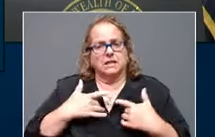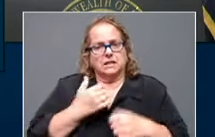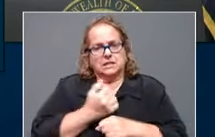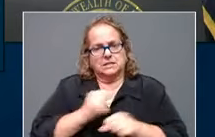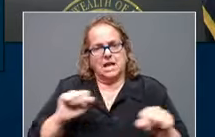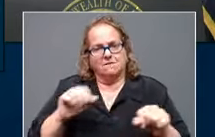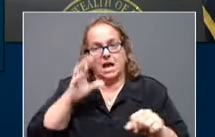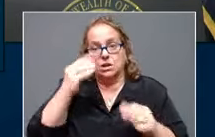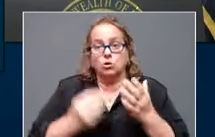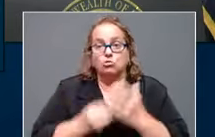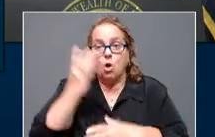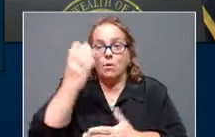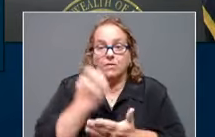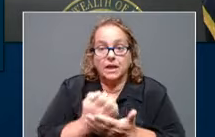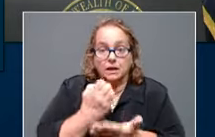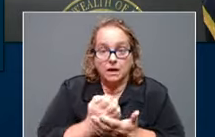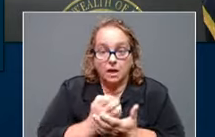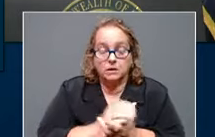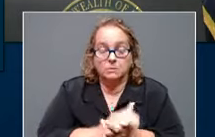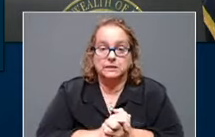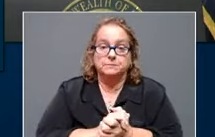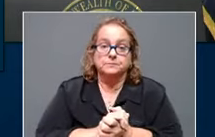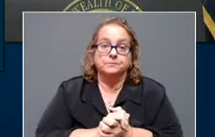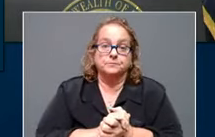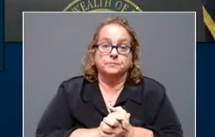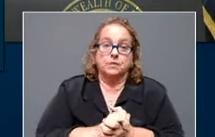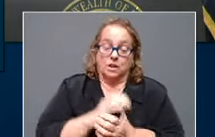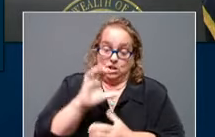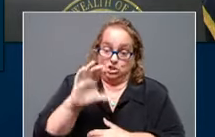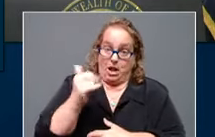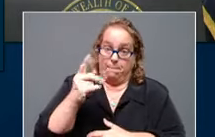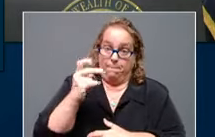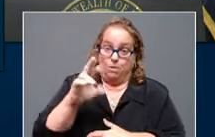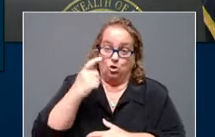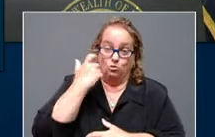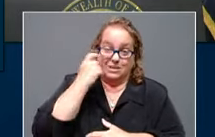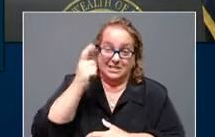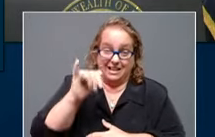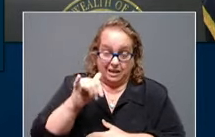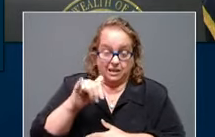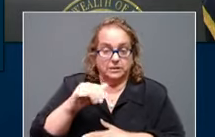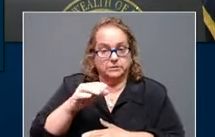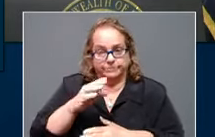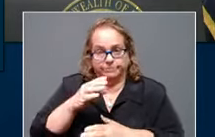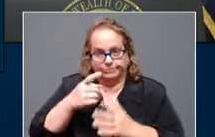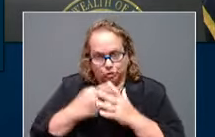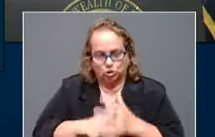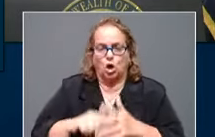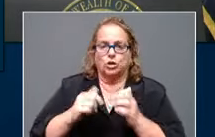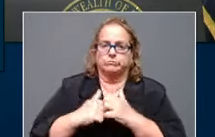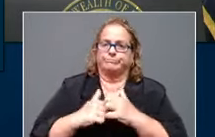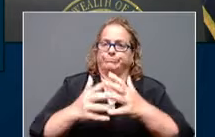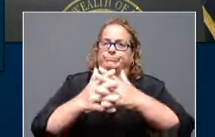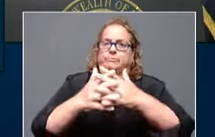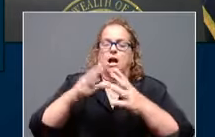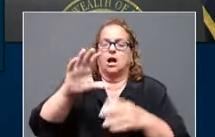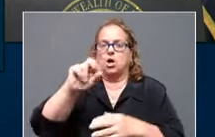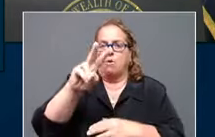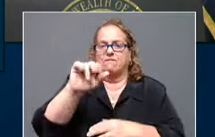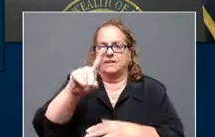vaccination rates and reward employees by having a sweepstakes where they can win prizes for their